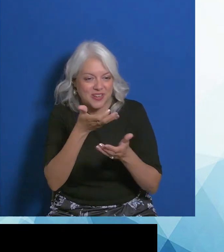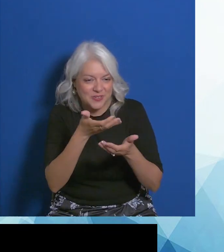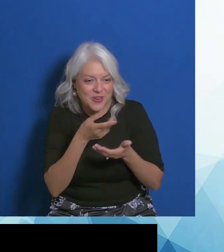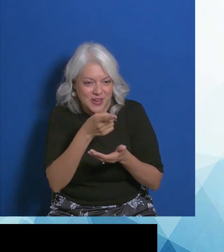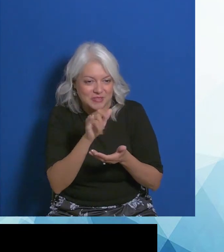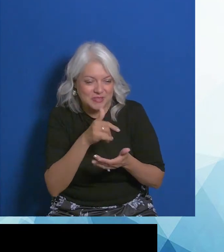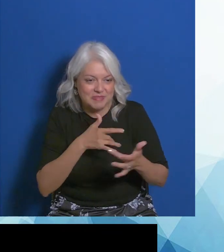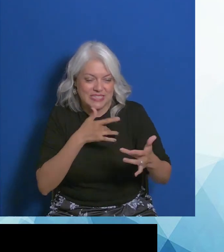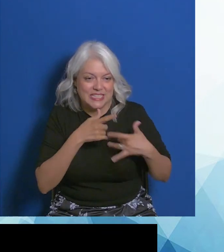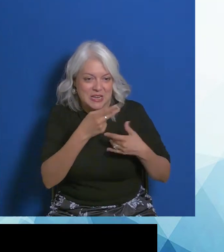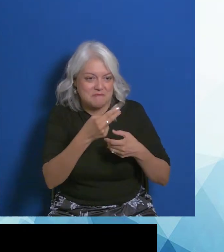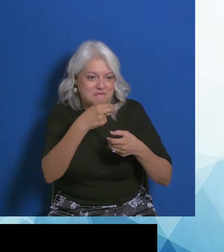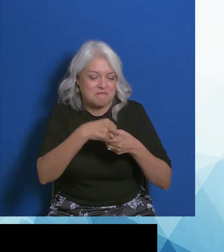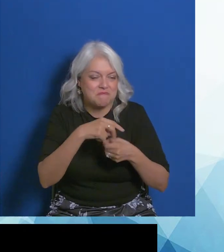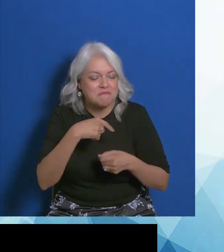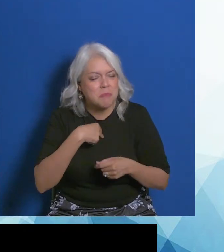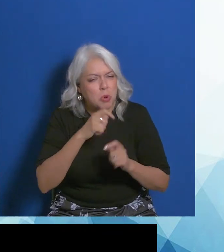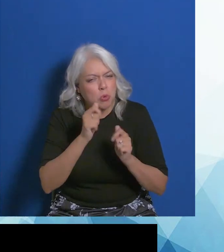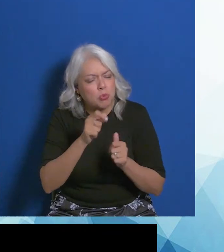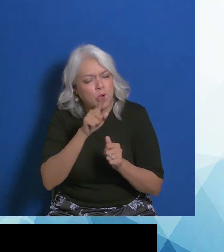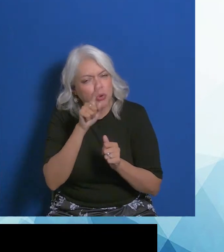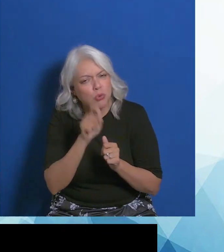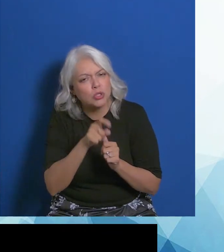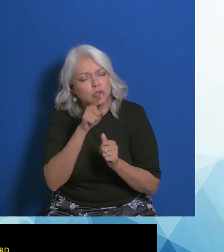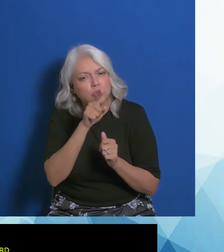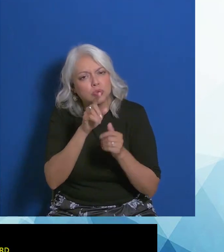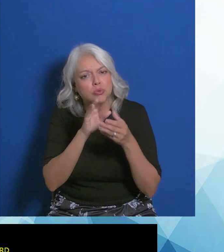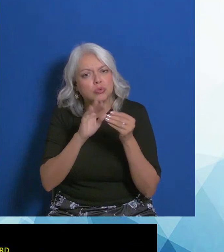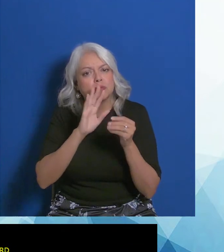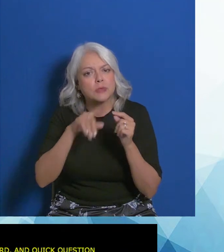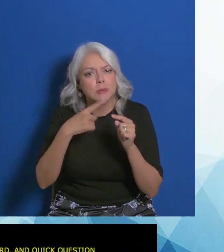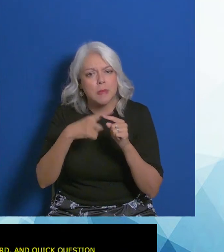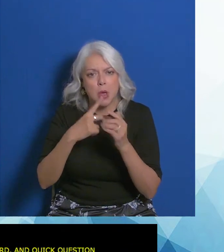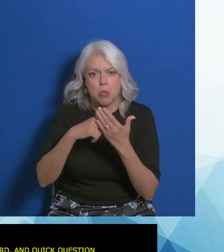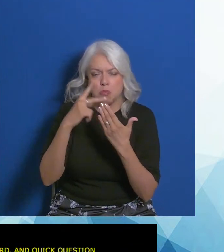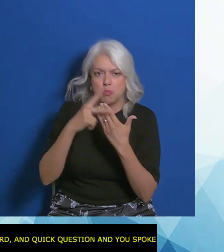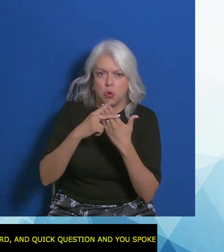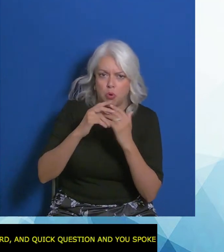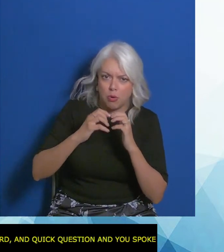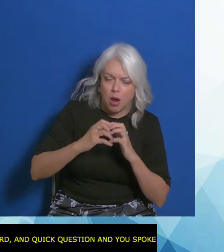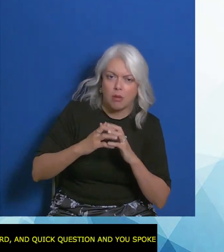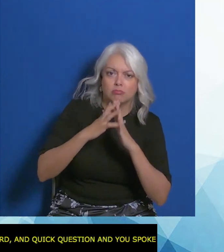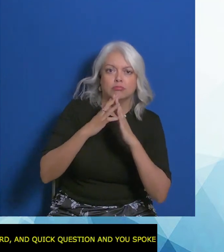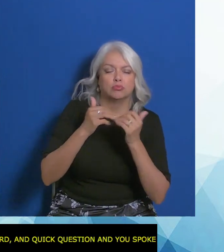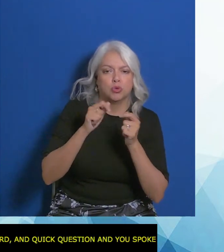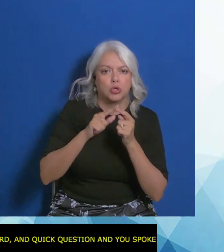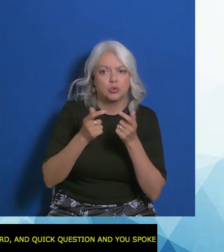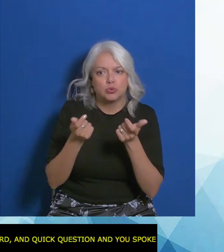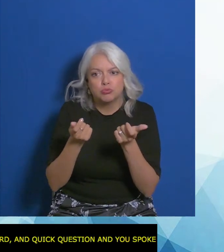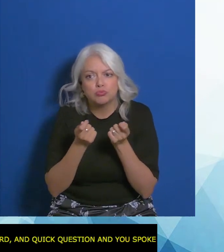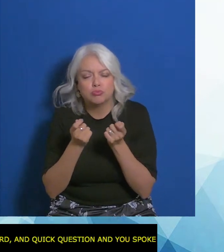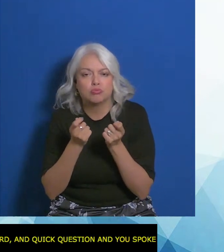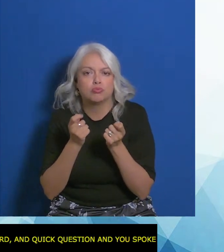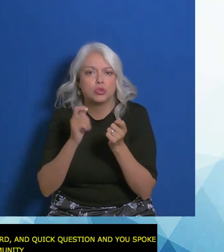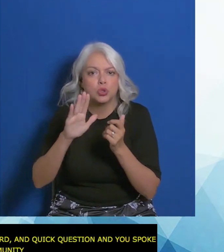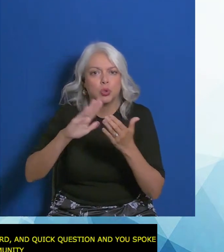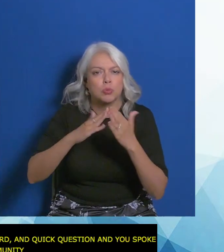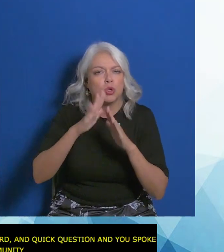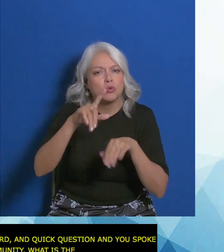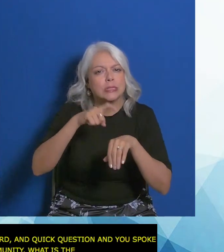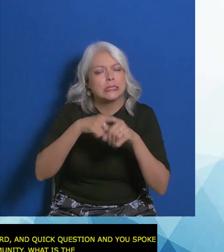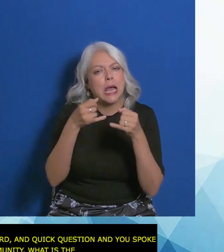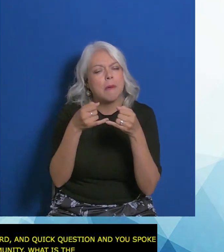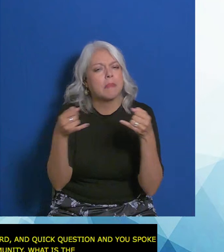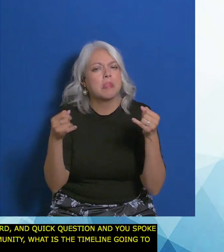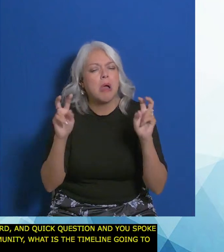have you on board. Just one quick question for you. You spoke about getting the program up off the ground and beginning to engage the community. What is the timeline going to be like to